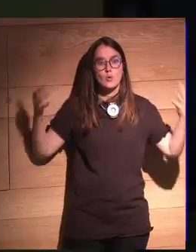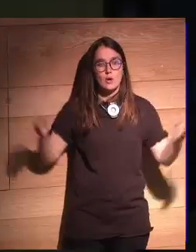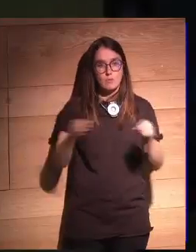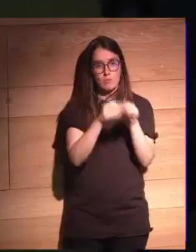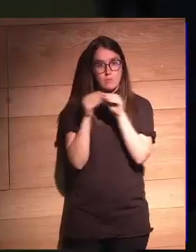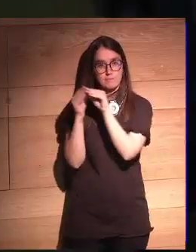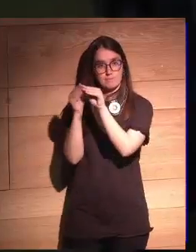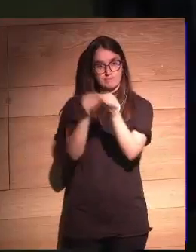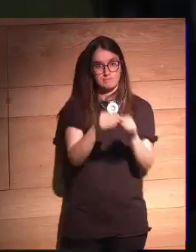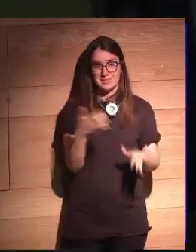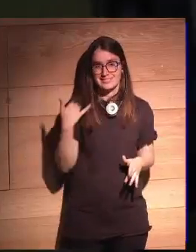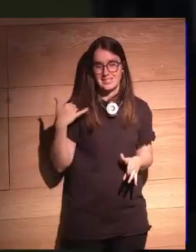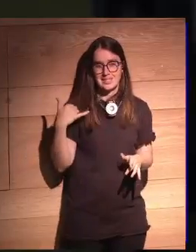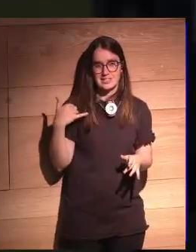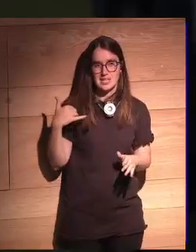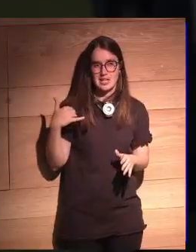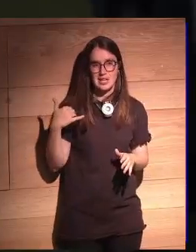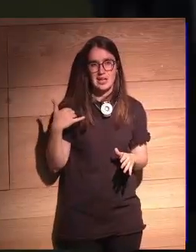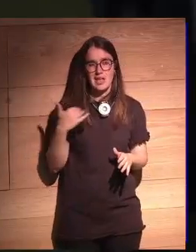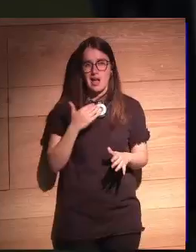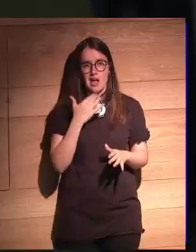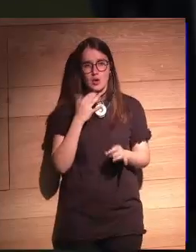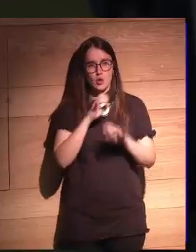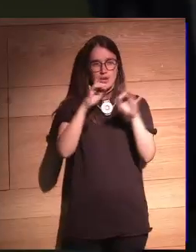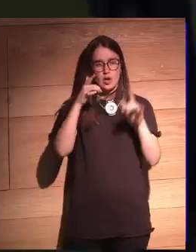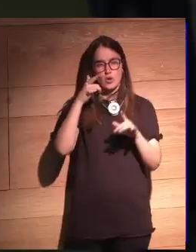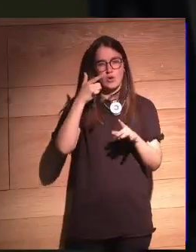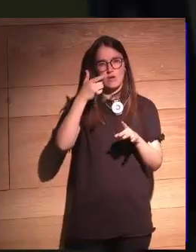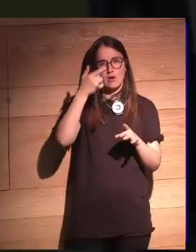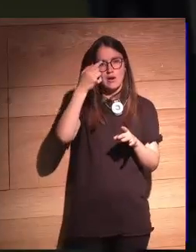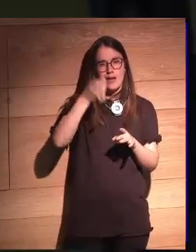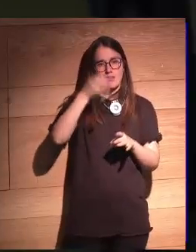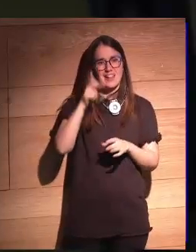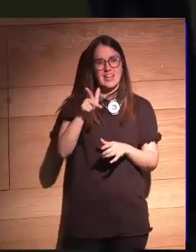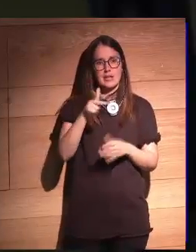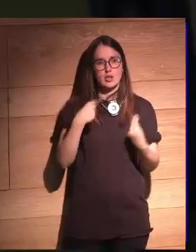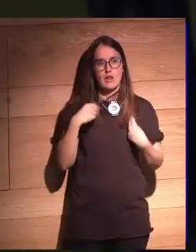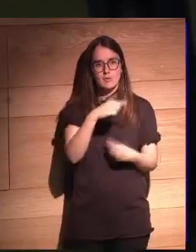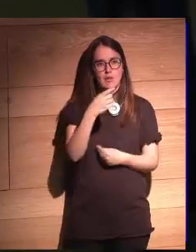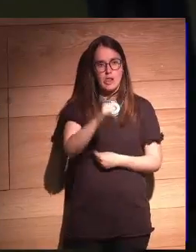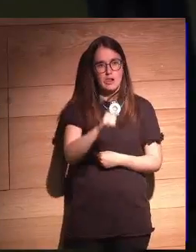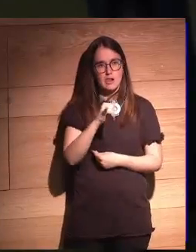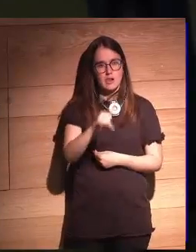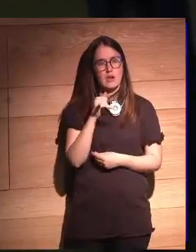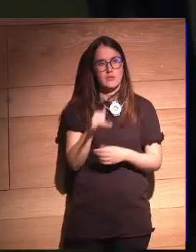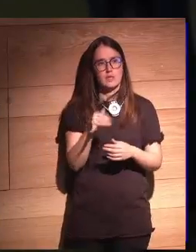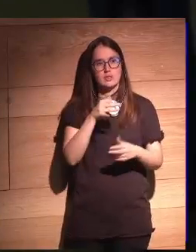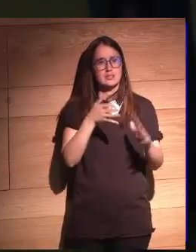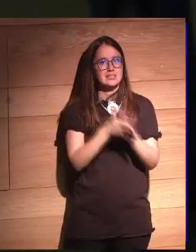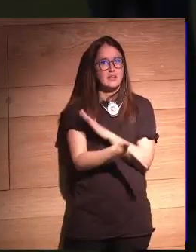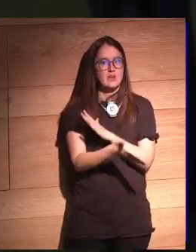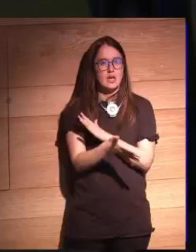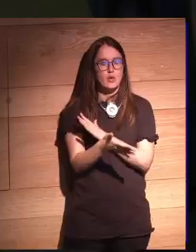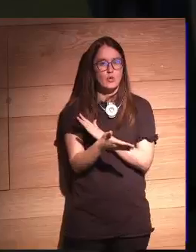to the idea of a right to housing, and the idea of home still carries real ethical and symbolic significance for a lot of people. So I